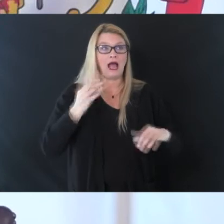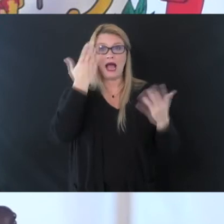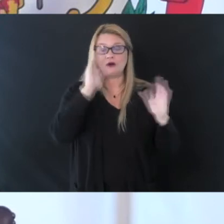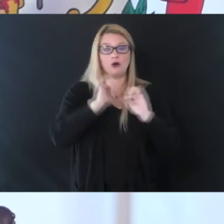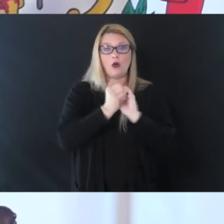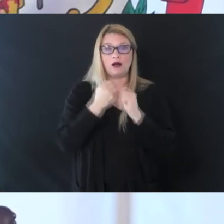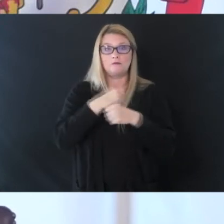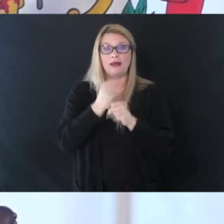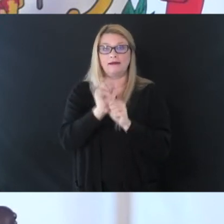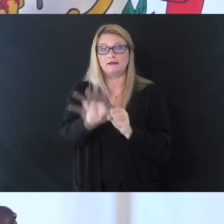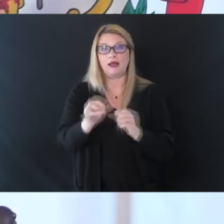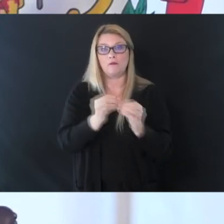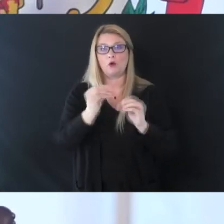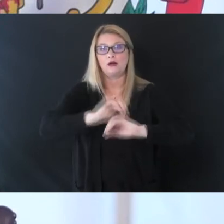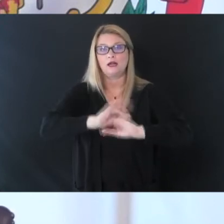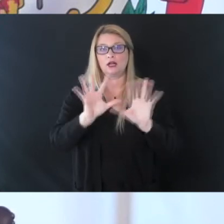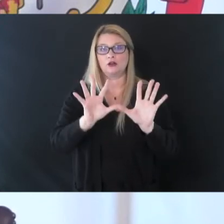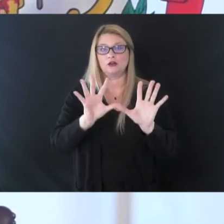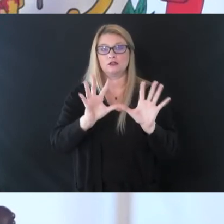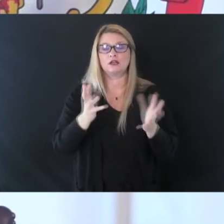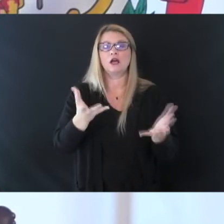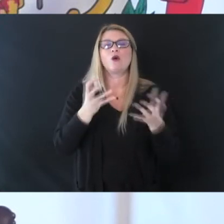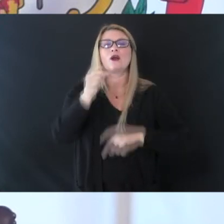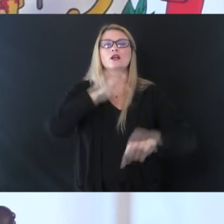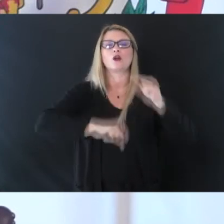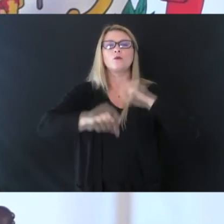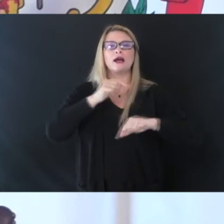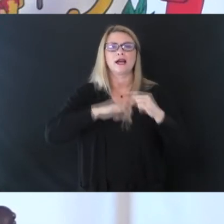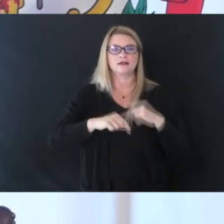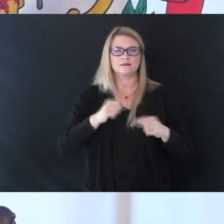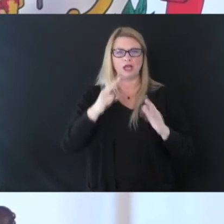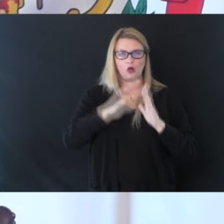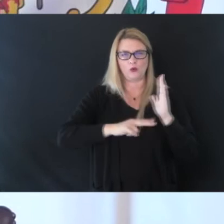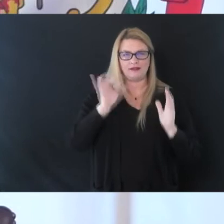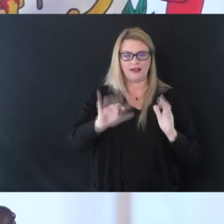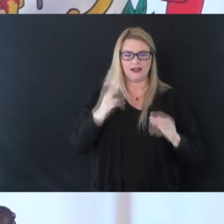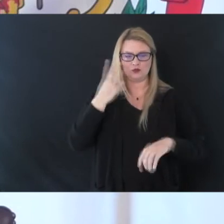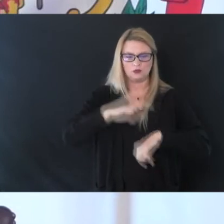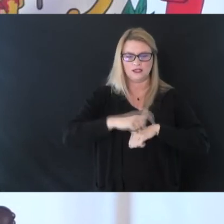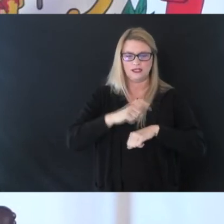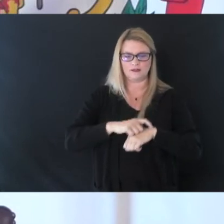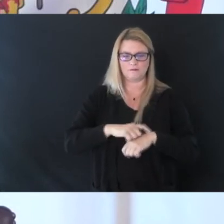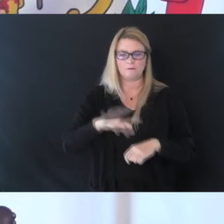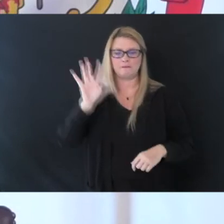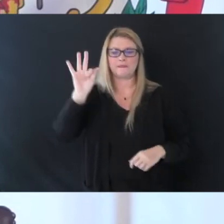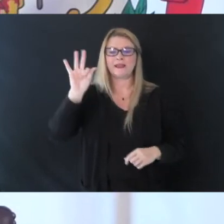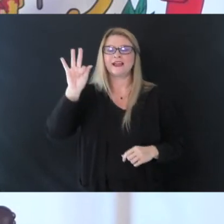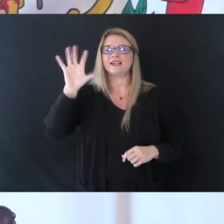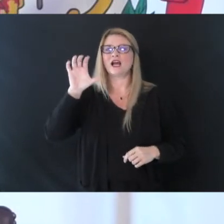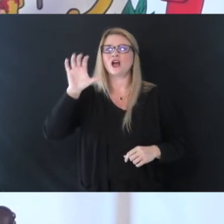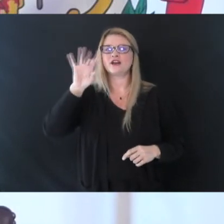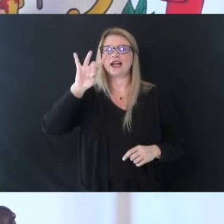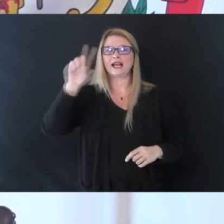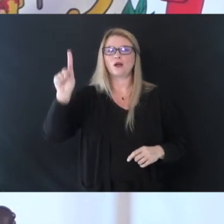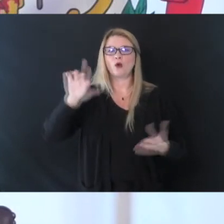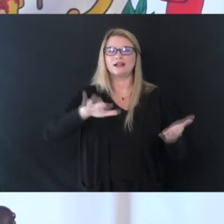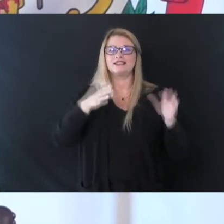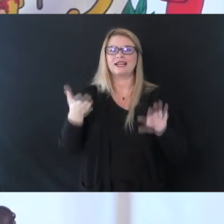plainer. I want to go back. I read this 2 times. The 1981st death